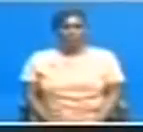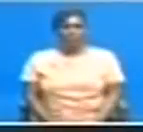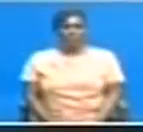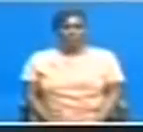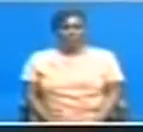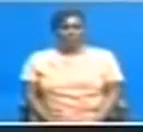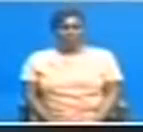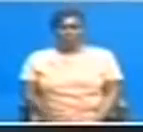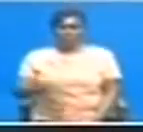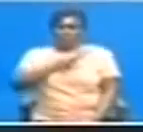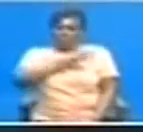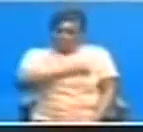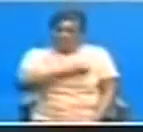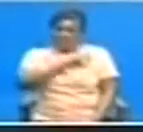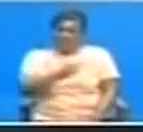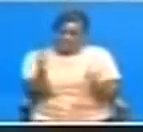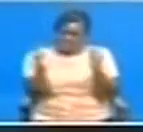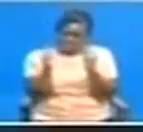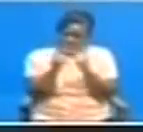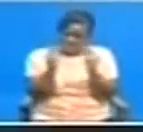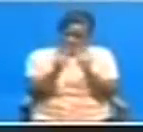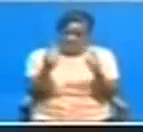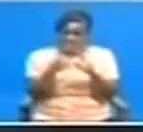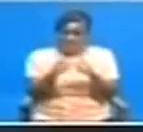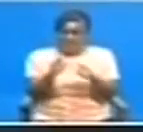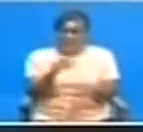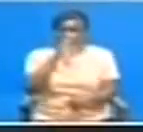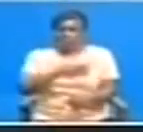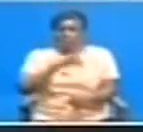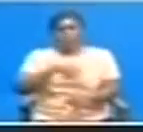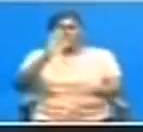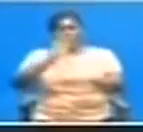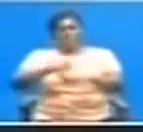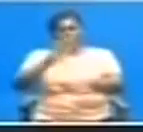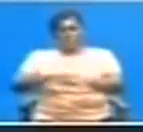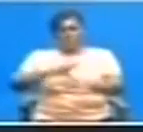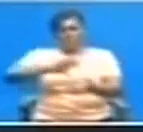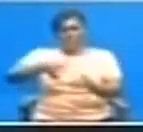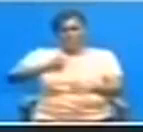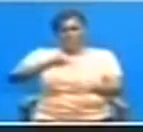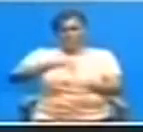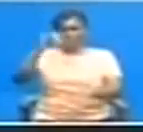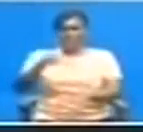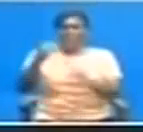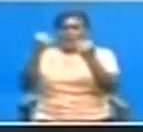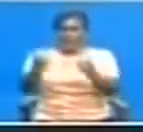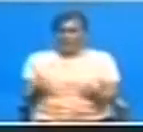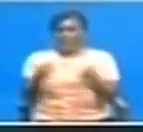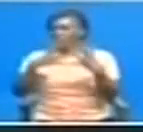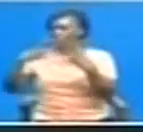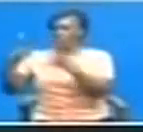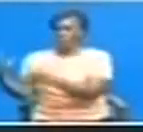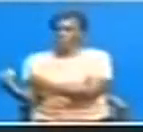Patience is bitter, but the fruits are sweeter. Patience and perseverance have a magical effect before which difficulties